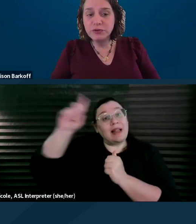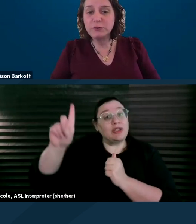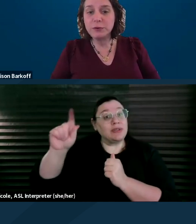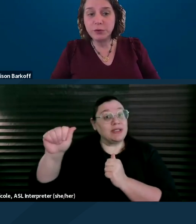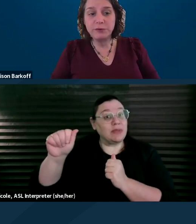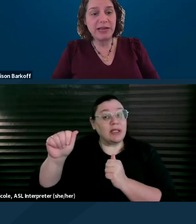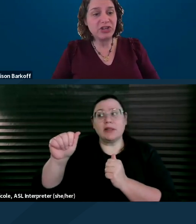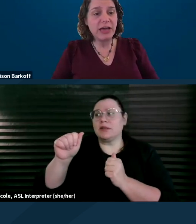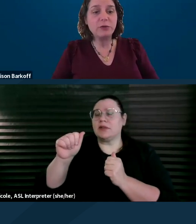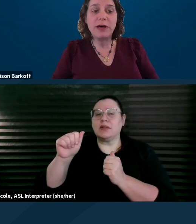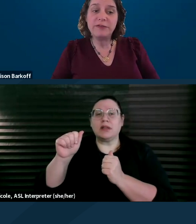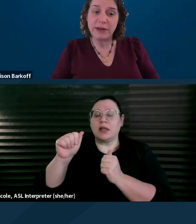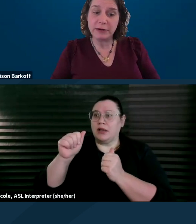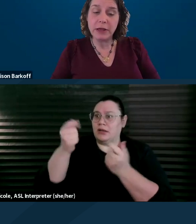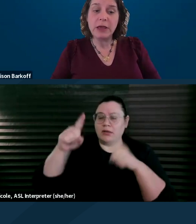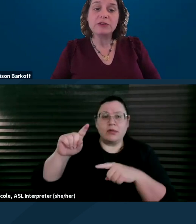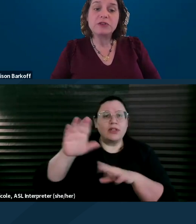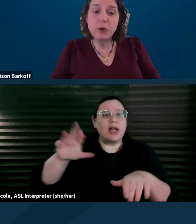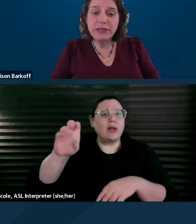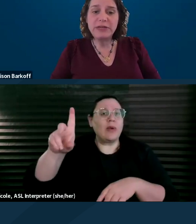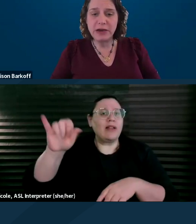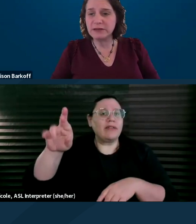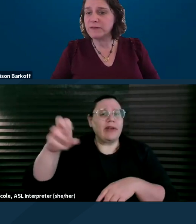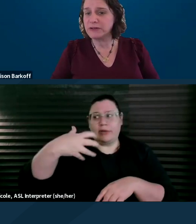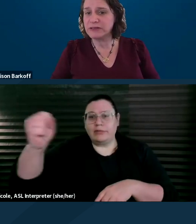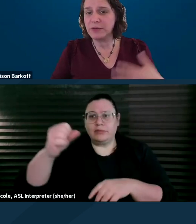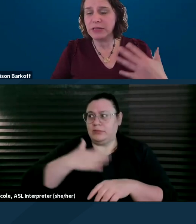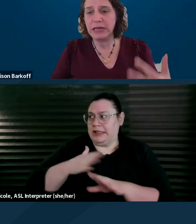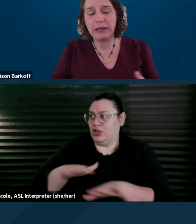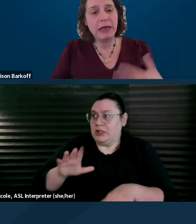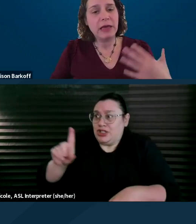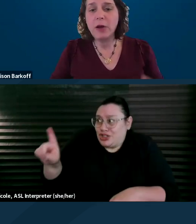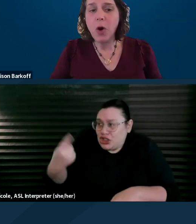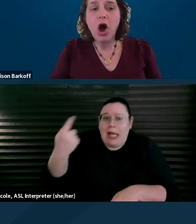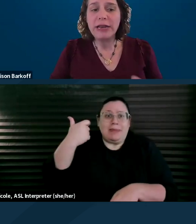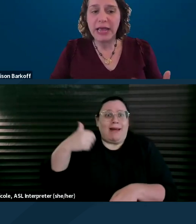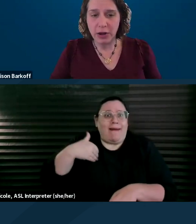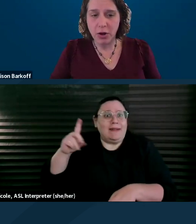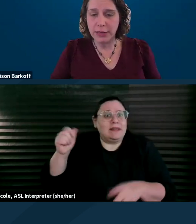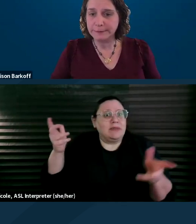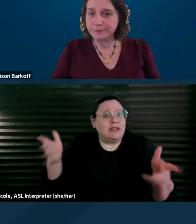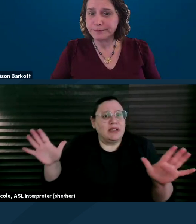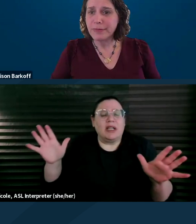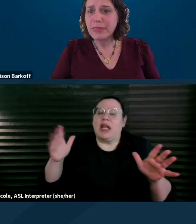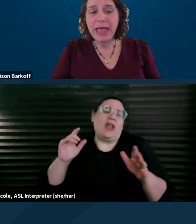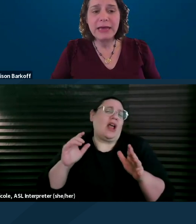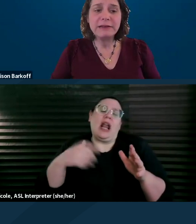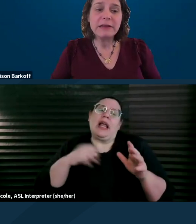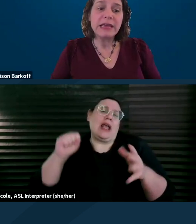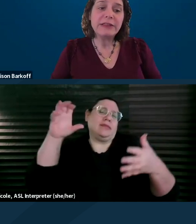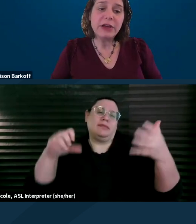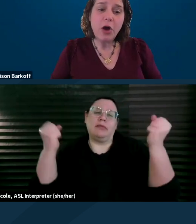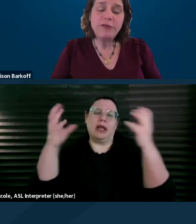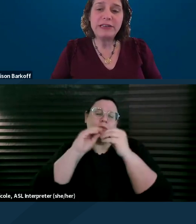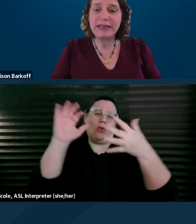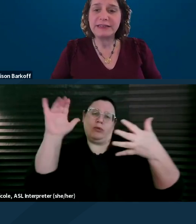their children removed by child welfare solely because of their disability. Could go on and on.